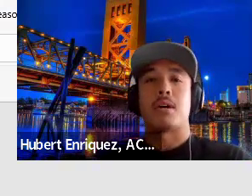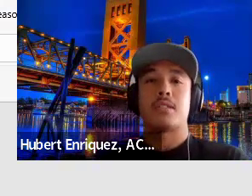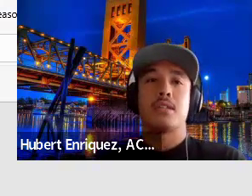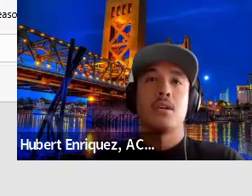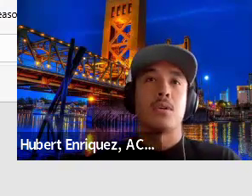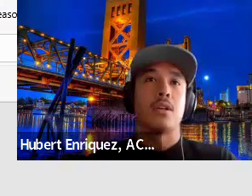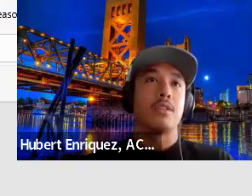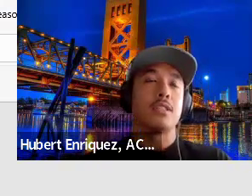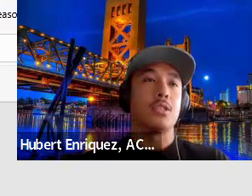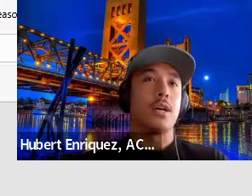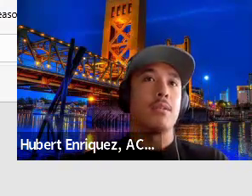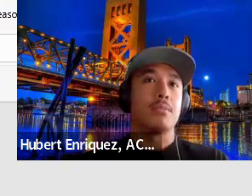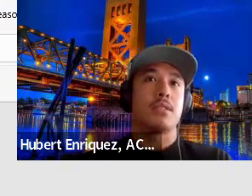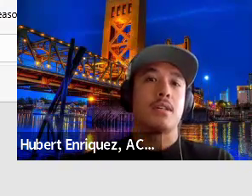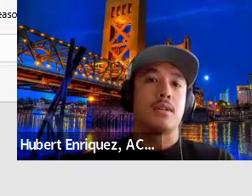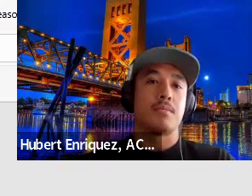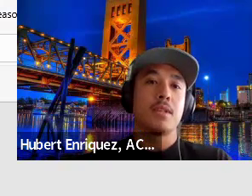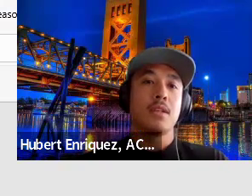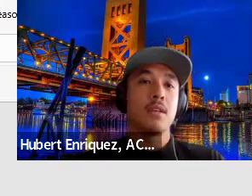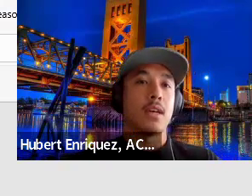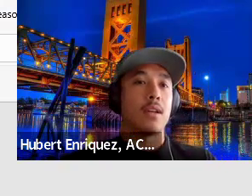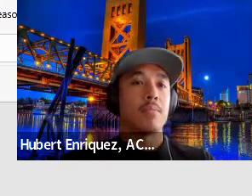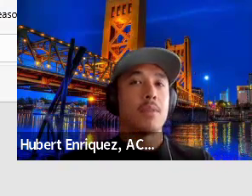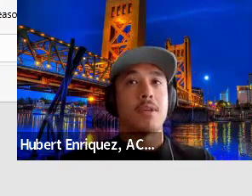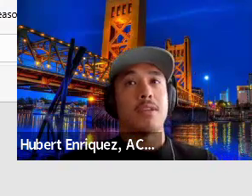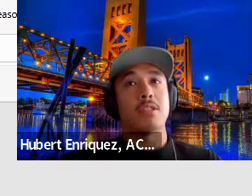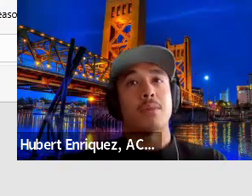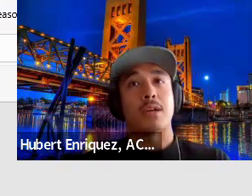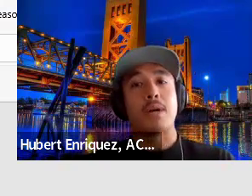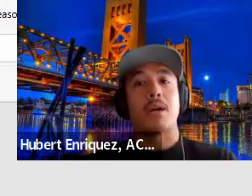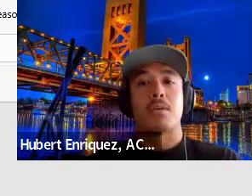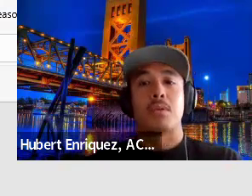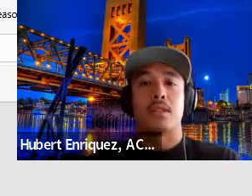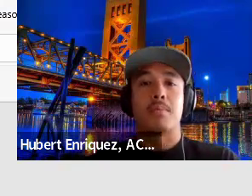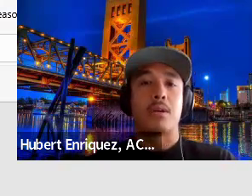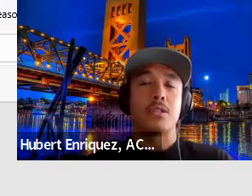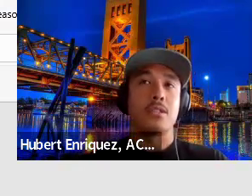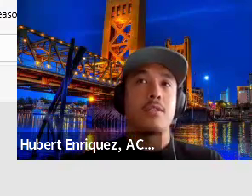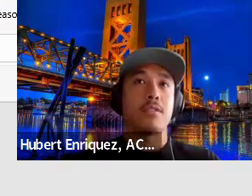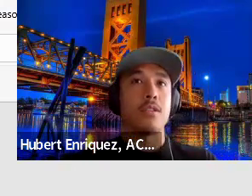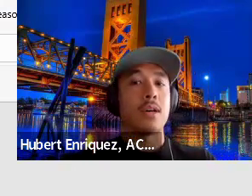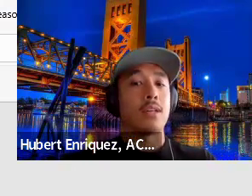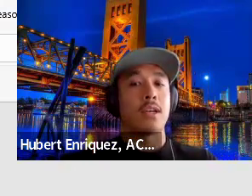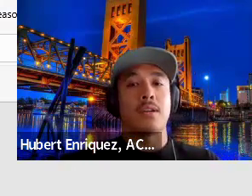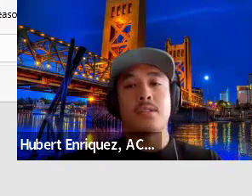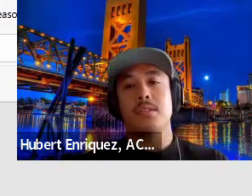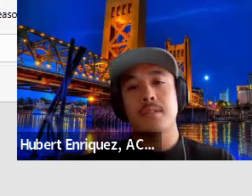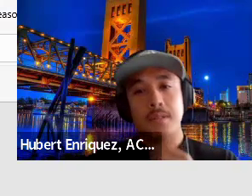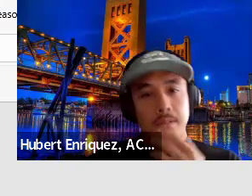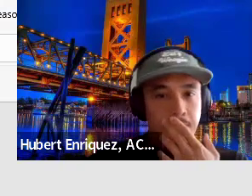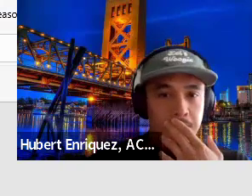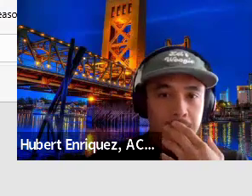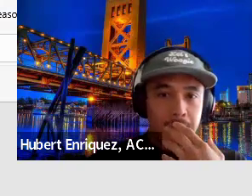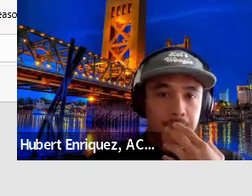having a stay box with all of the essential items, and maybe even some backup power when the power shuts off in those outlying